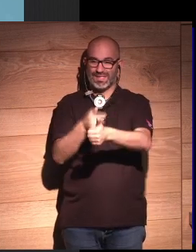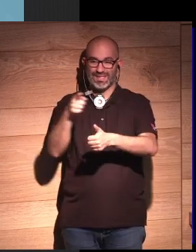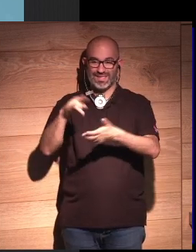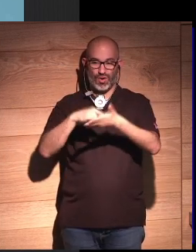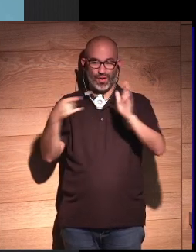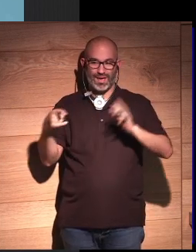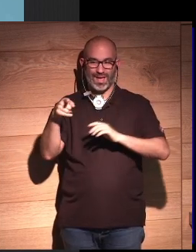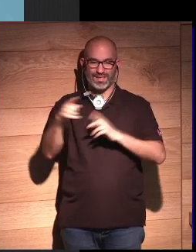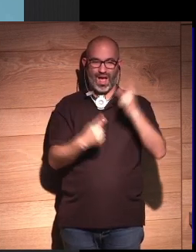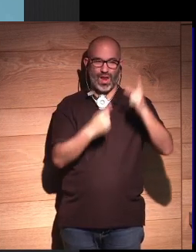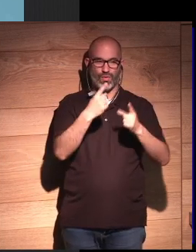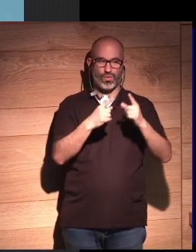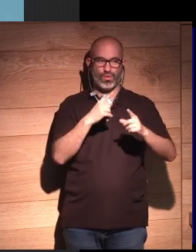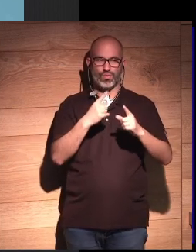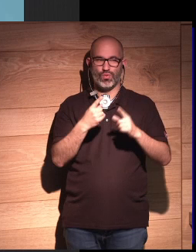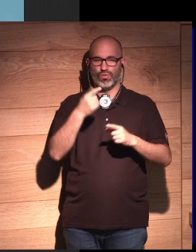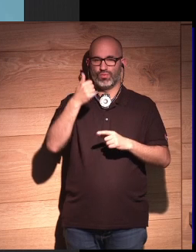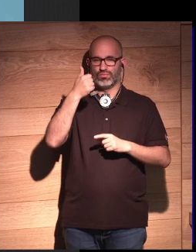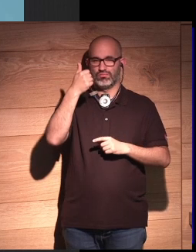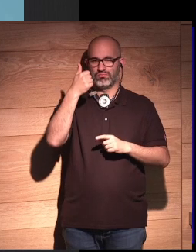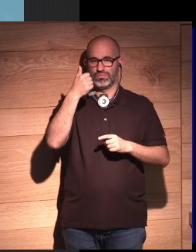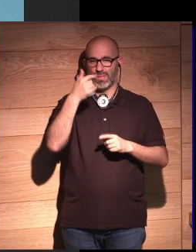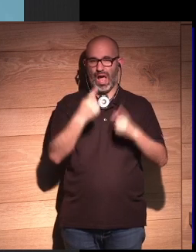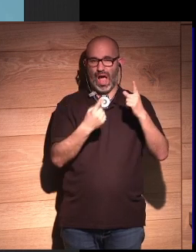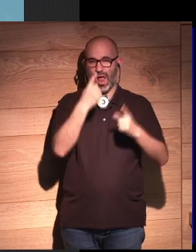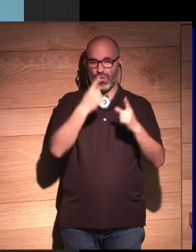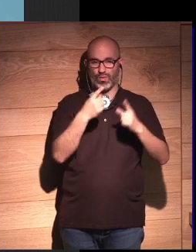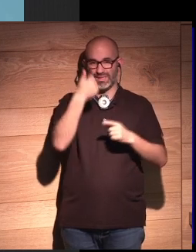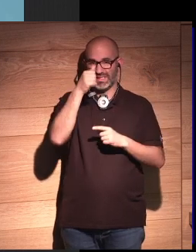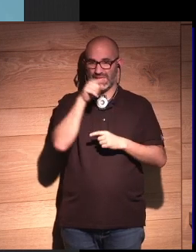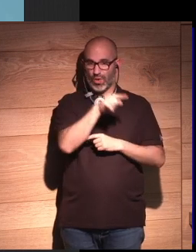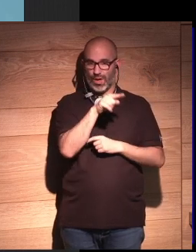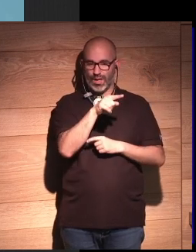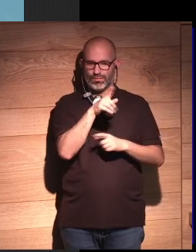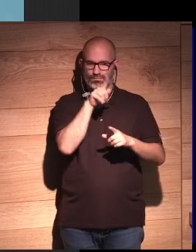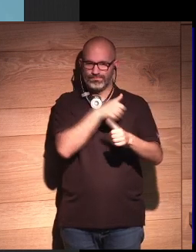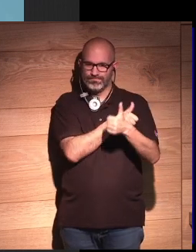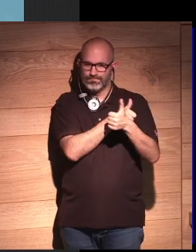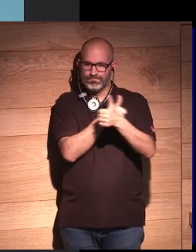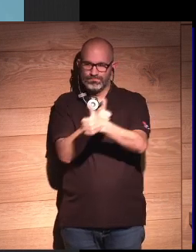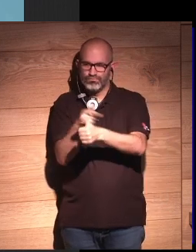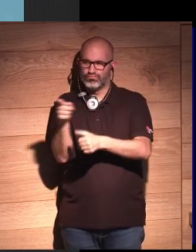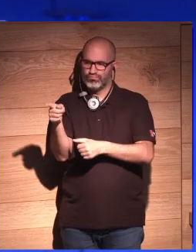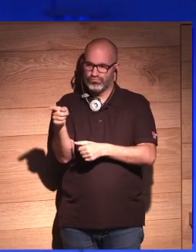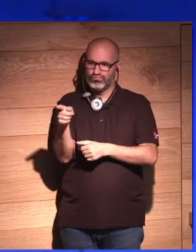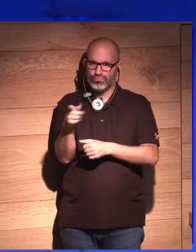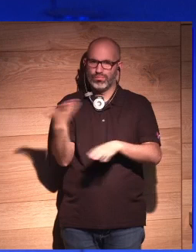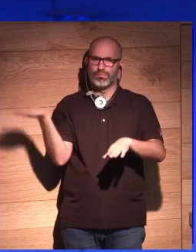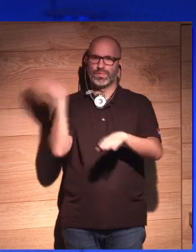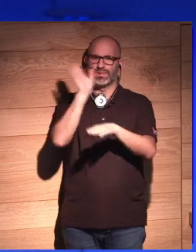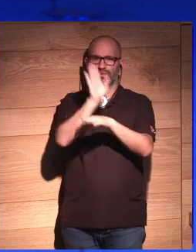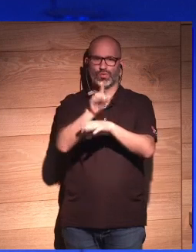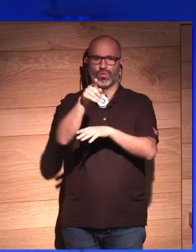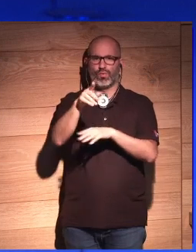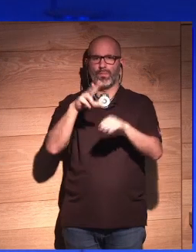named Chris Milk. He had shot a 360 music video of Beck called Sound of Vision that he retrofitted it into the Oculus